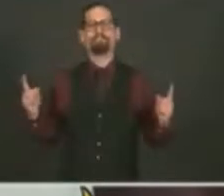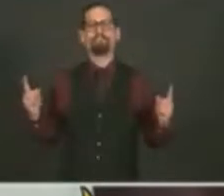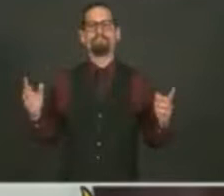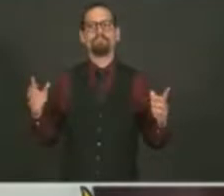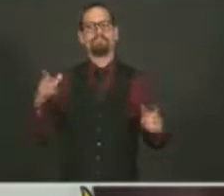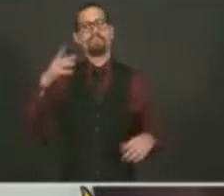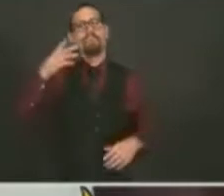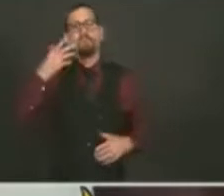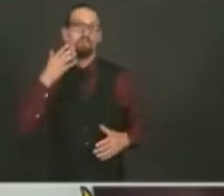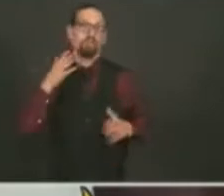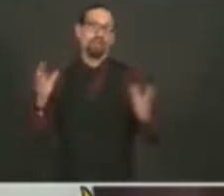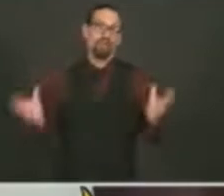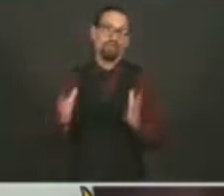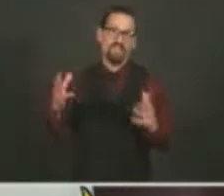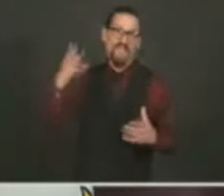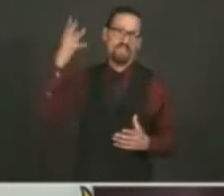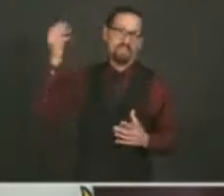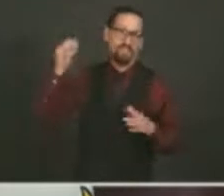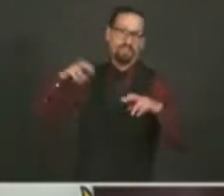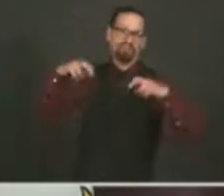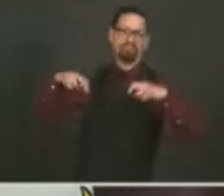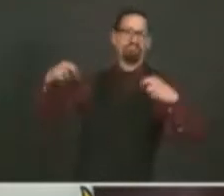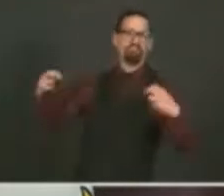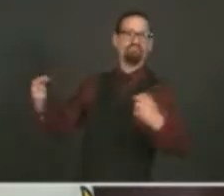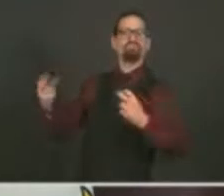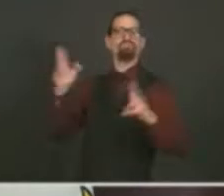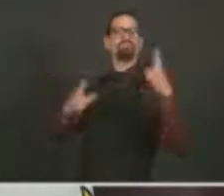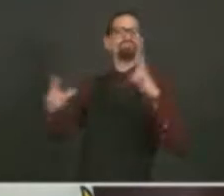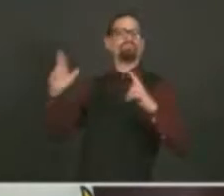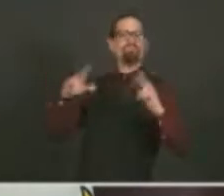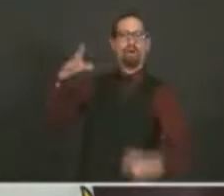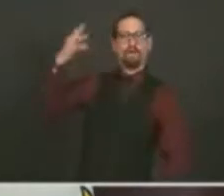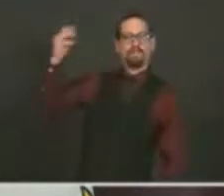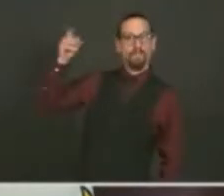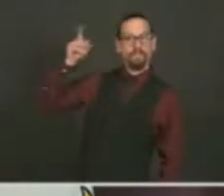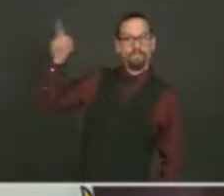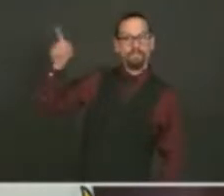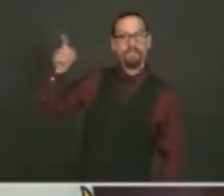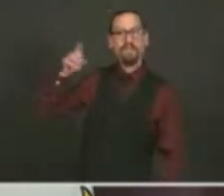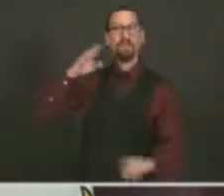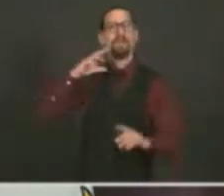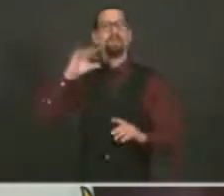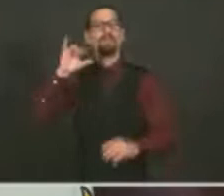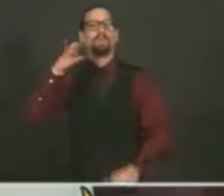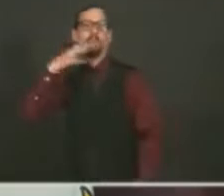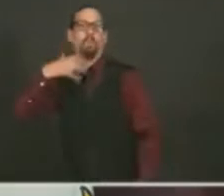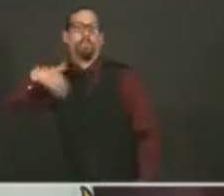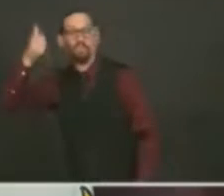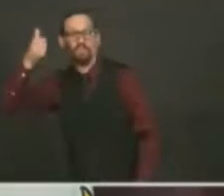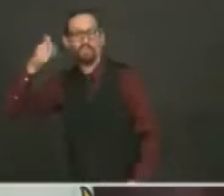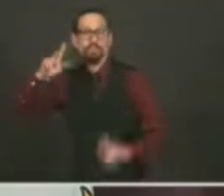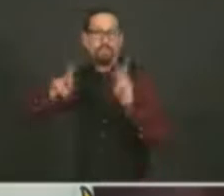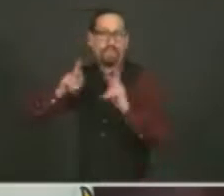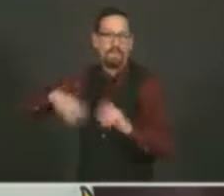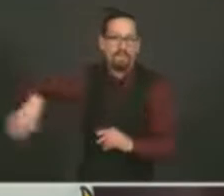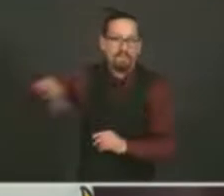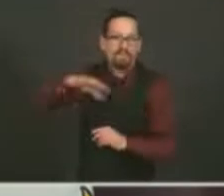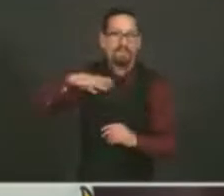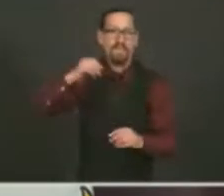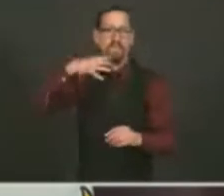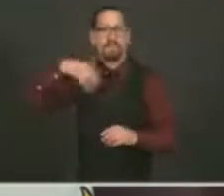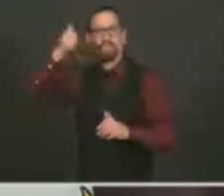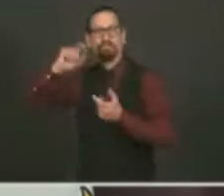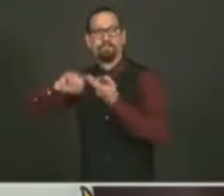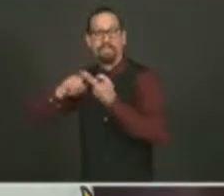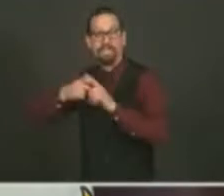That's particularly true for our older friends and relatives and people who have underlying health conditions.